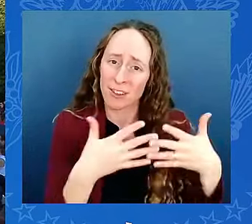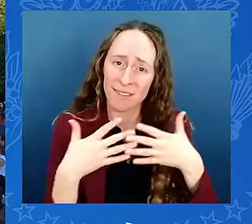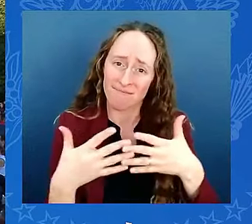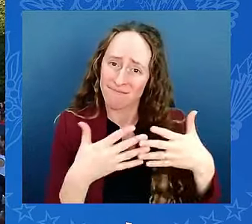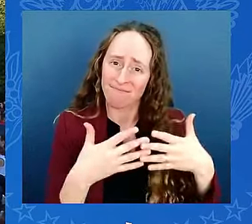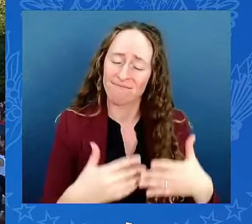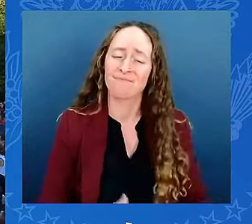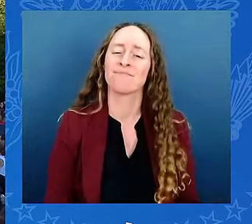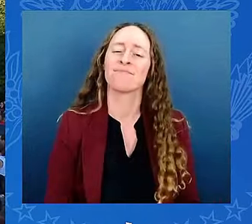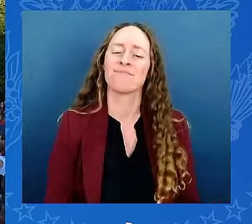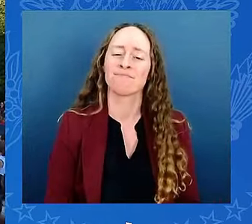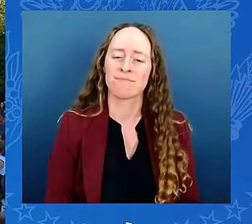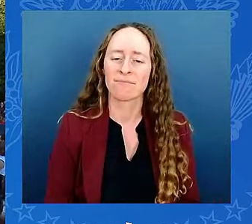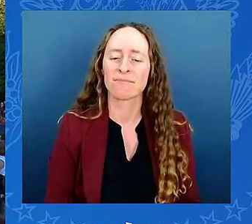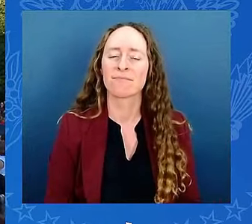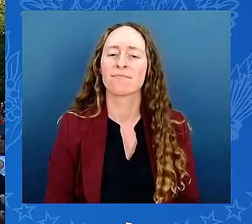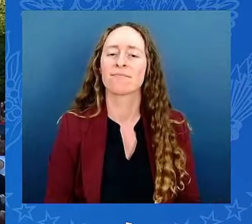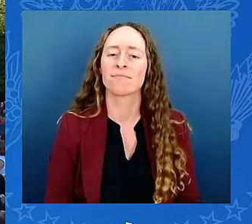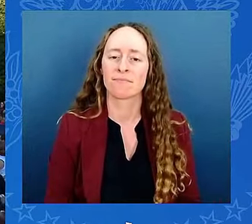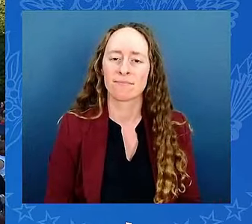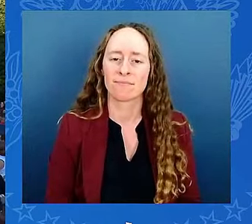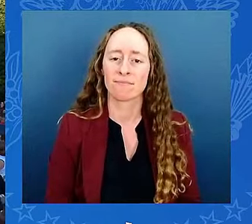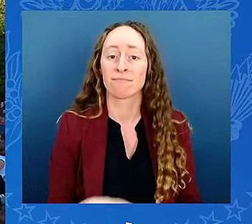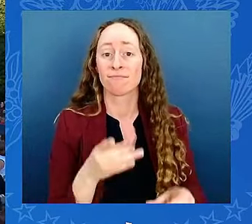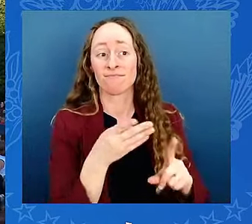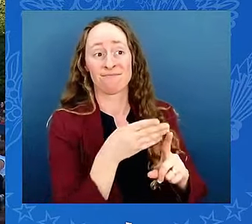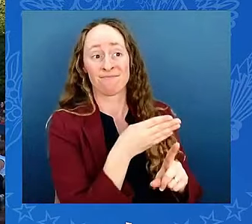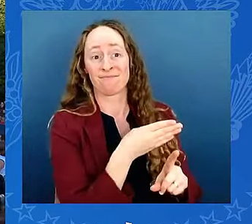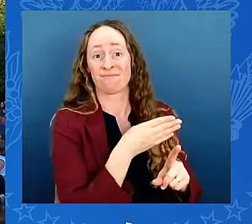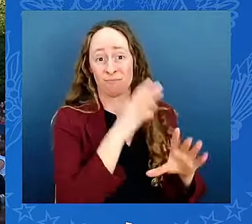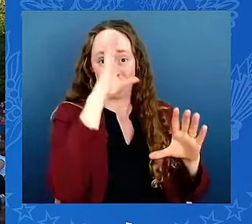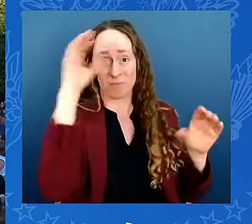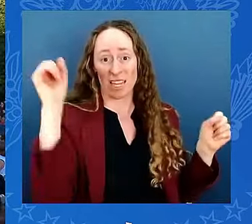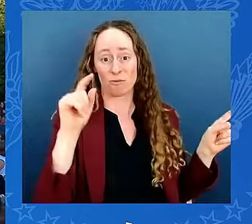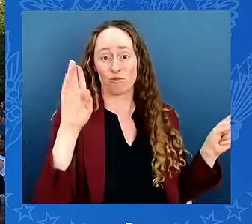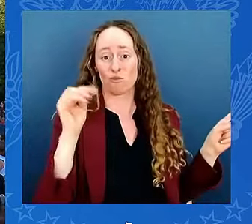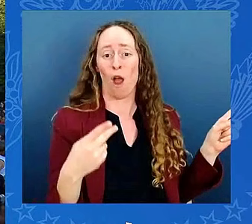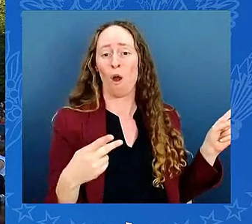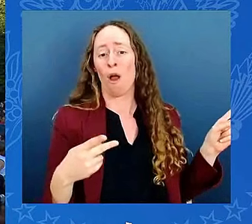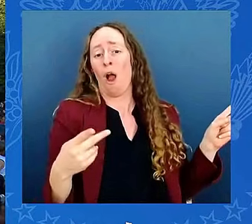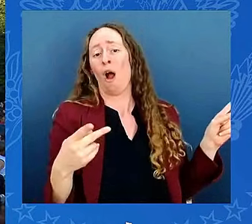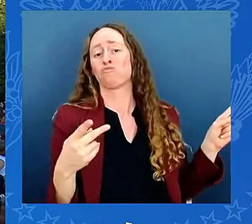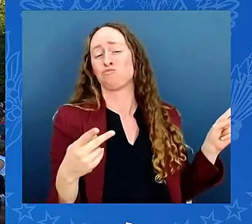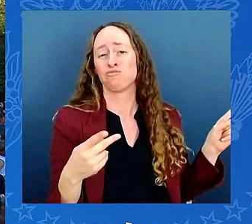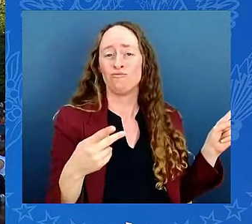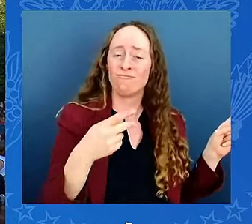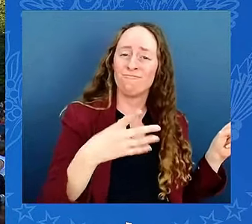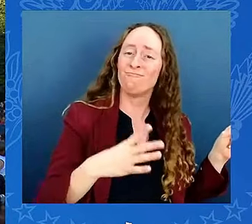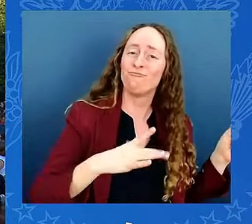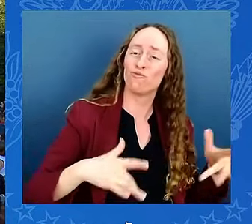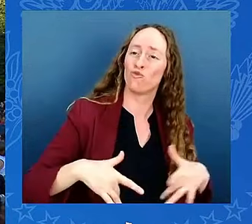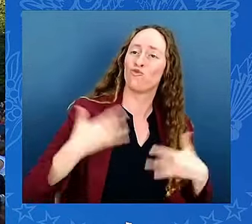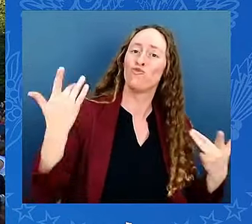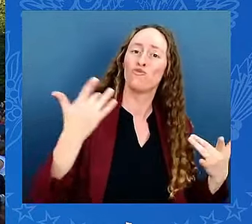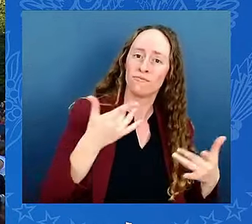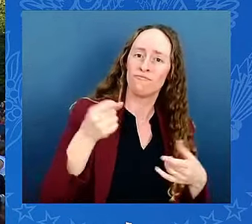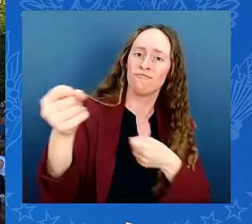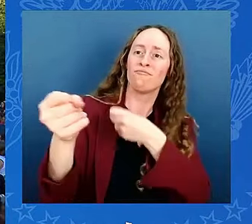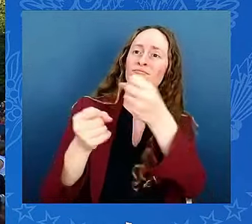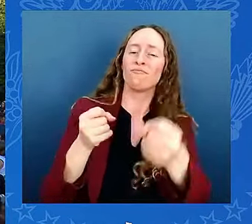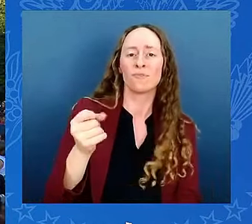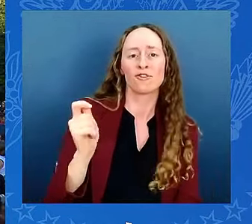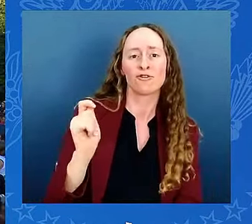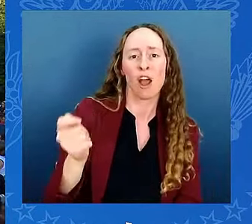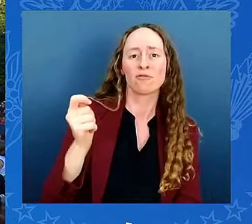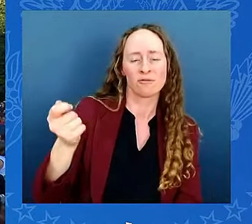My predecessor is proud that he put justice in the Supreme Court to overturn Roe v. Wade. As a result, Republicans are